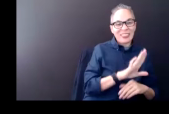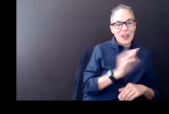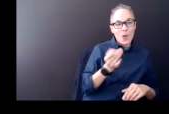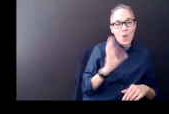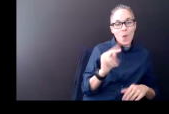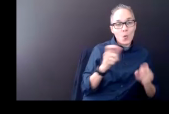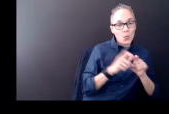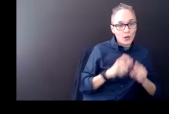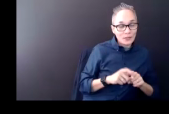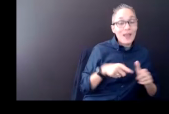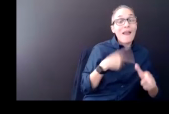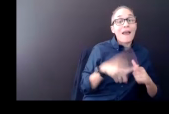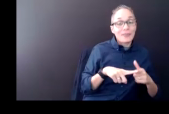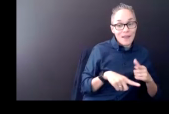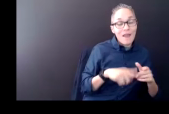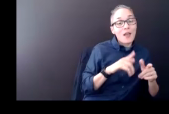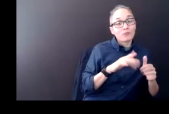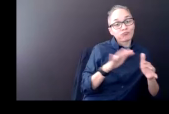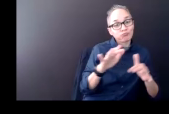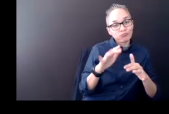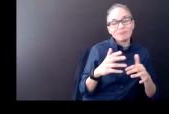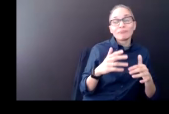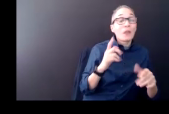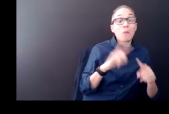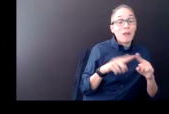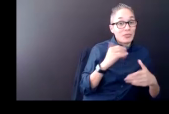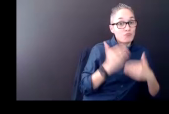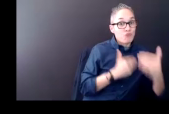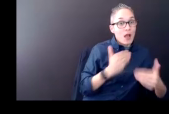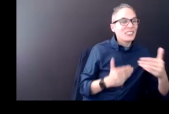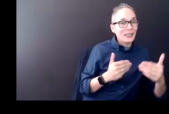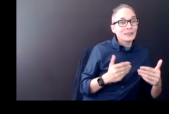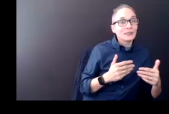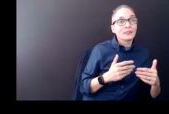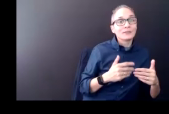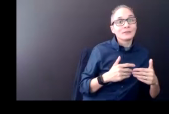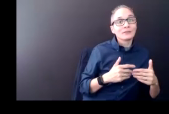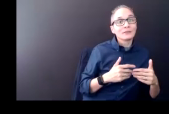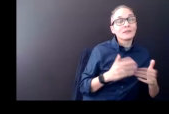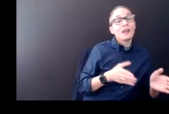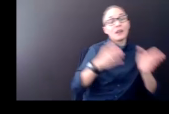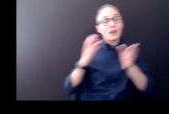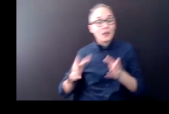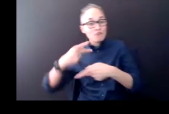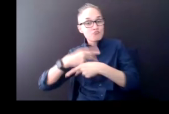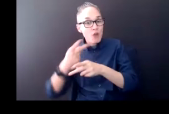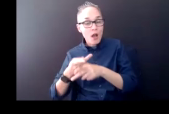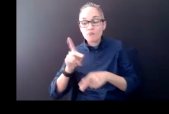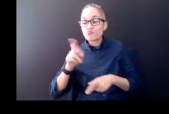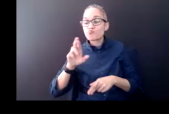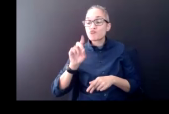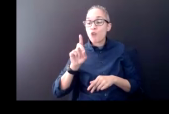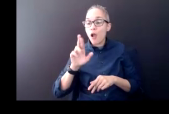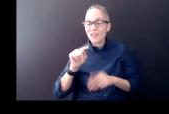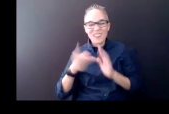that and then move on to the final product later. But that whole process, I'm going to talk more about it. The product is more the final product,